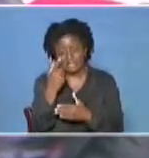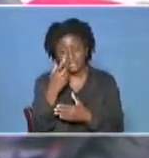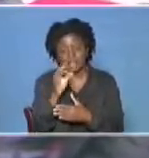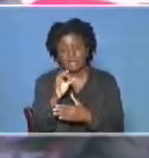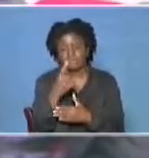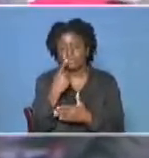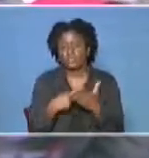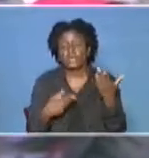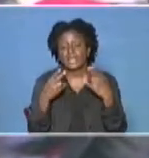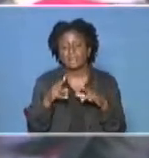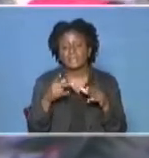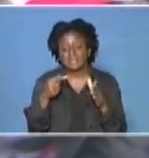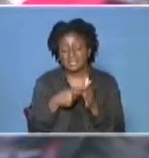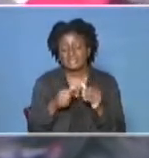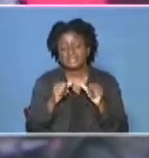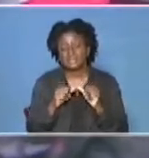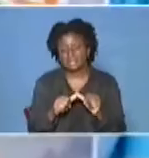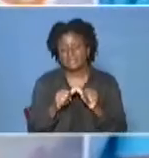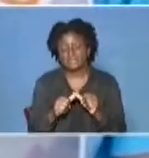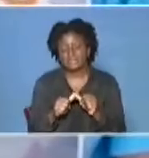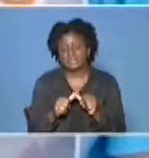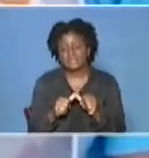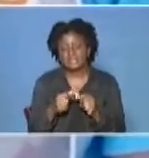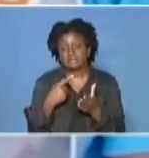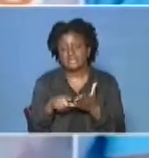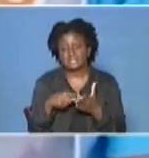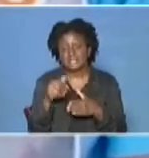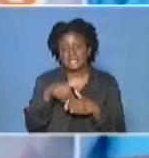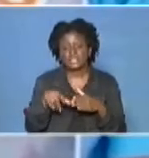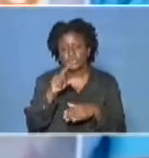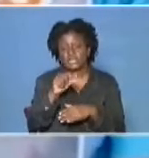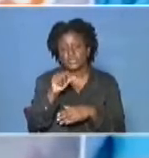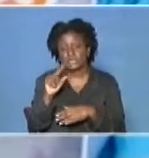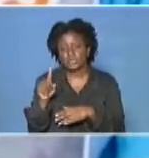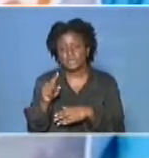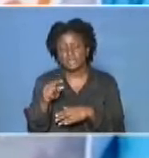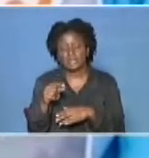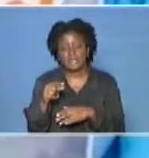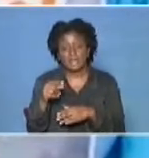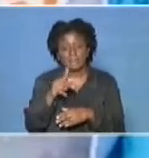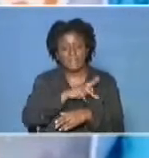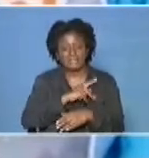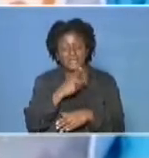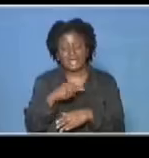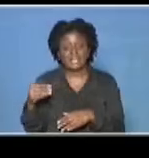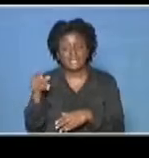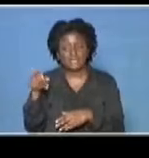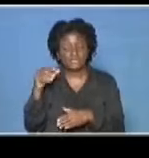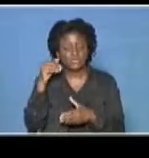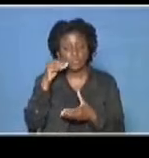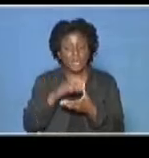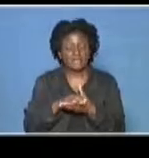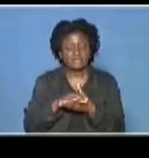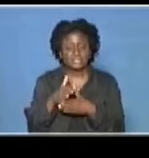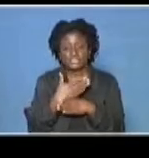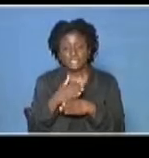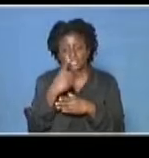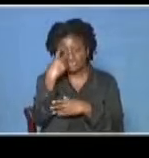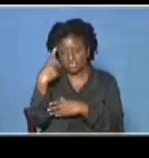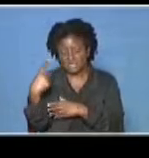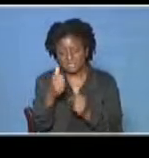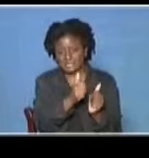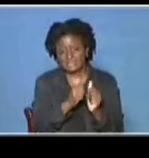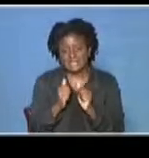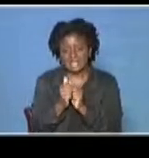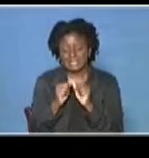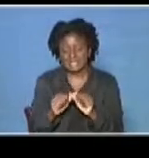an ongoing active investigation. In 2021, Pyfrum and his wife shared dreams of staying together and expanding